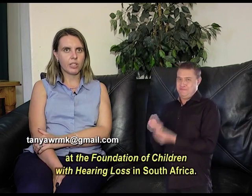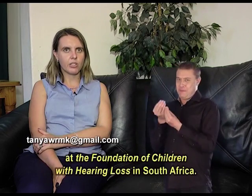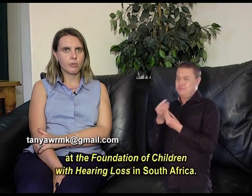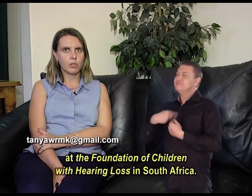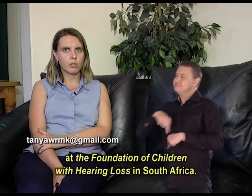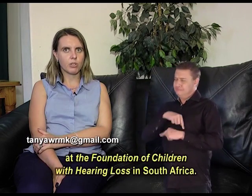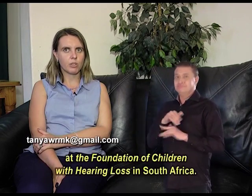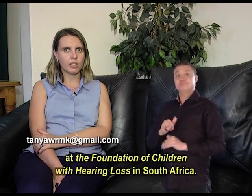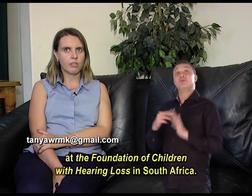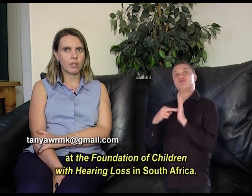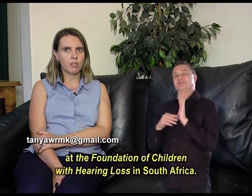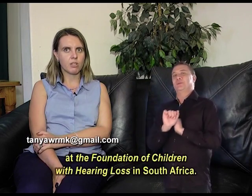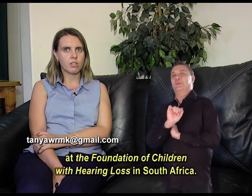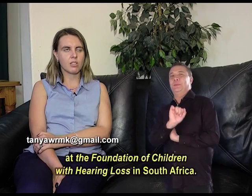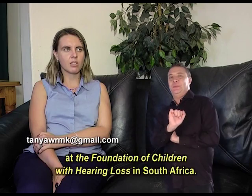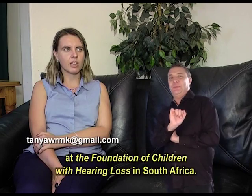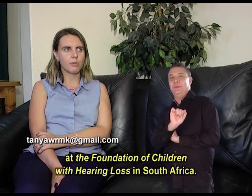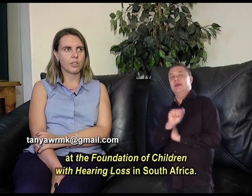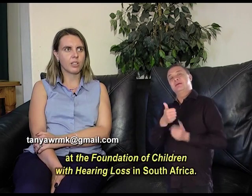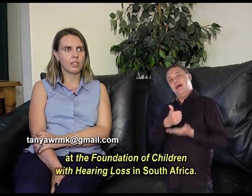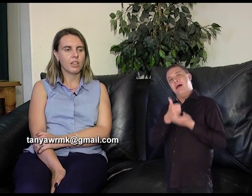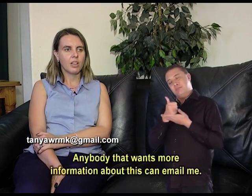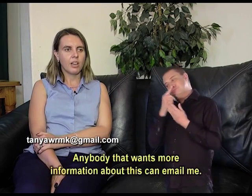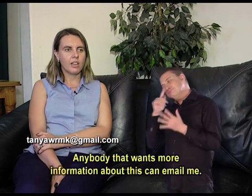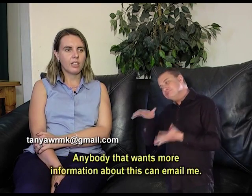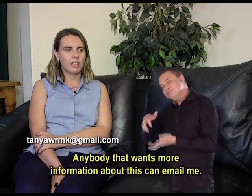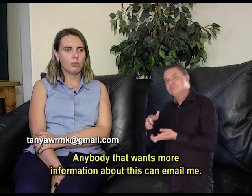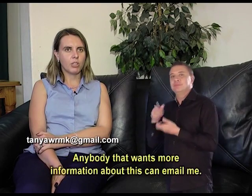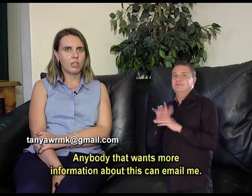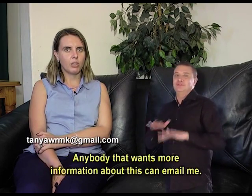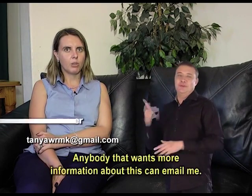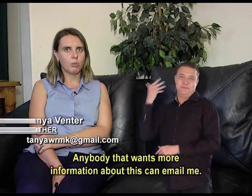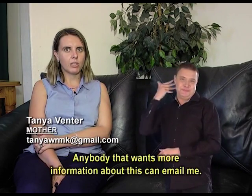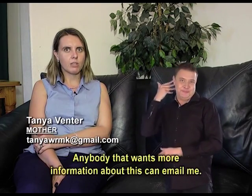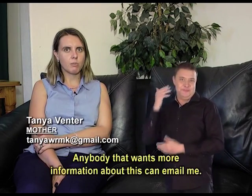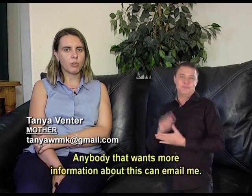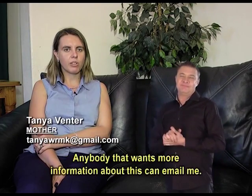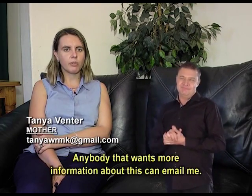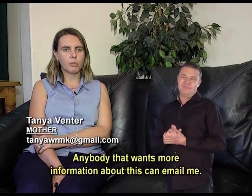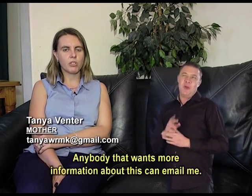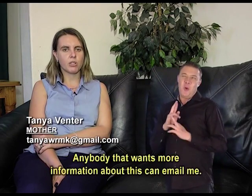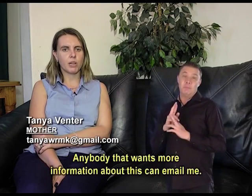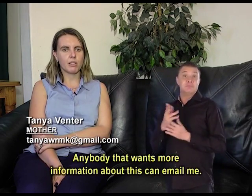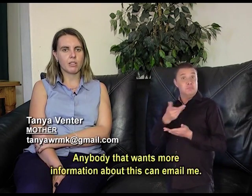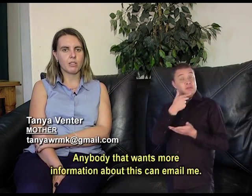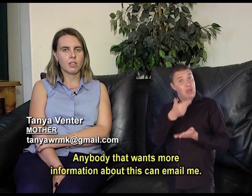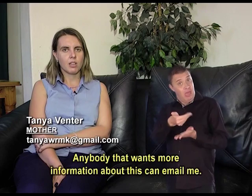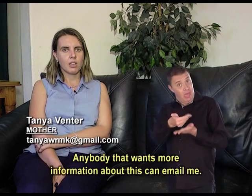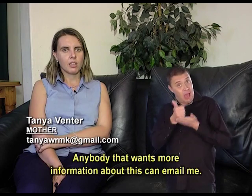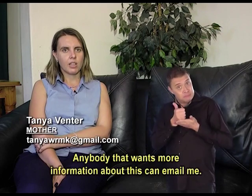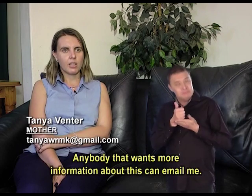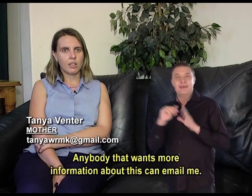the Foundation for Children with a Hearing Loss in South Africa, and anybody who wants more information about